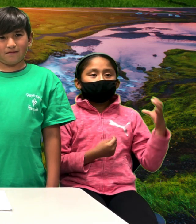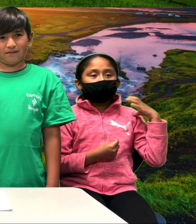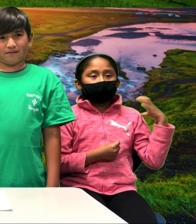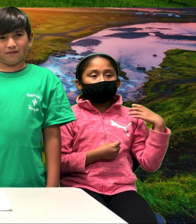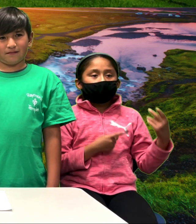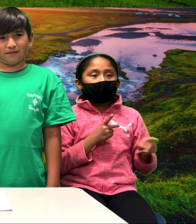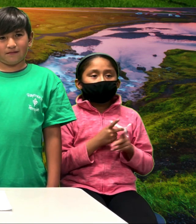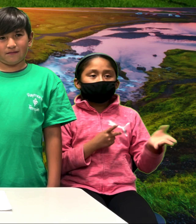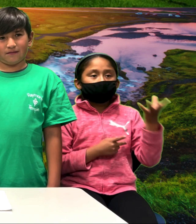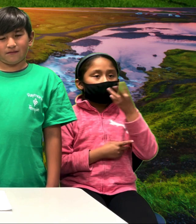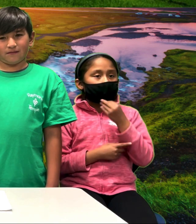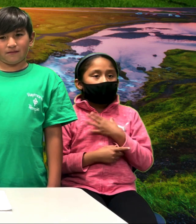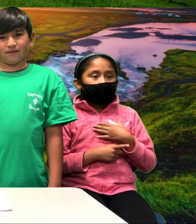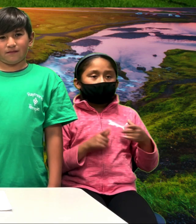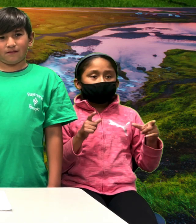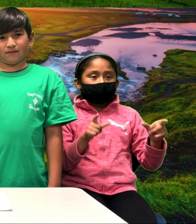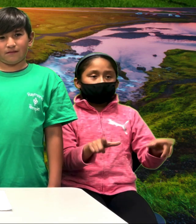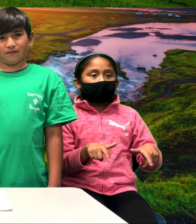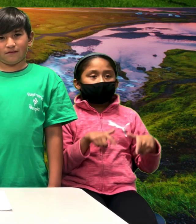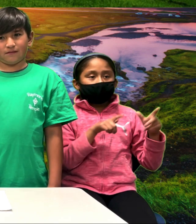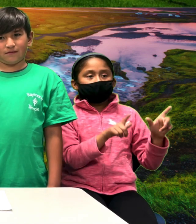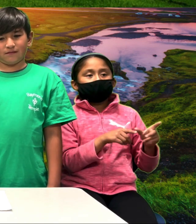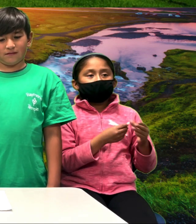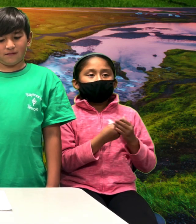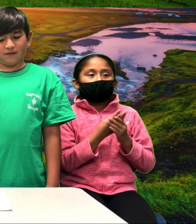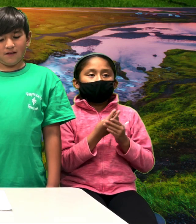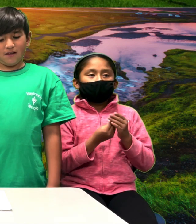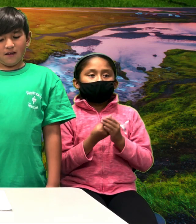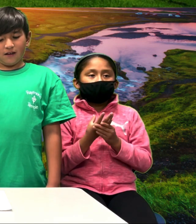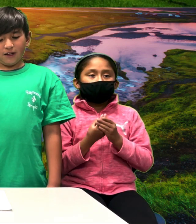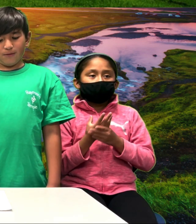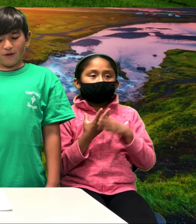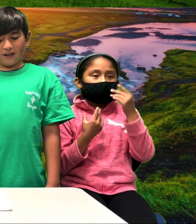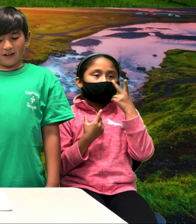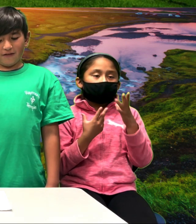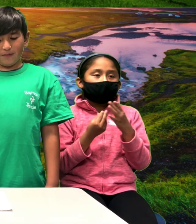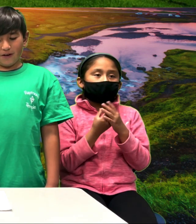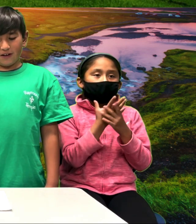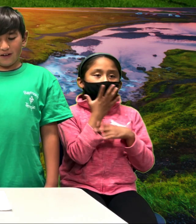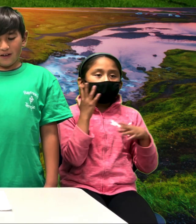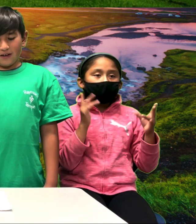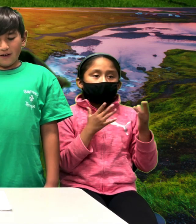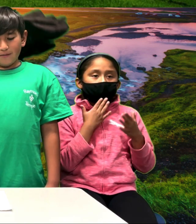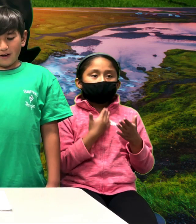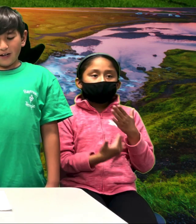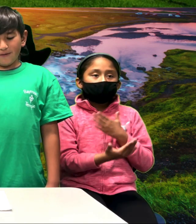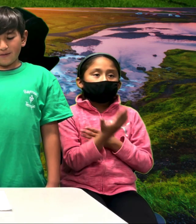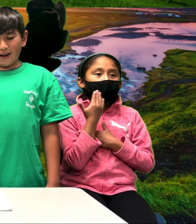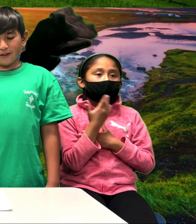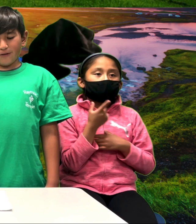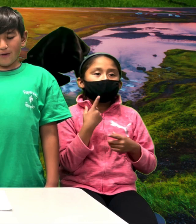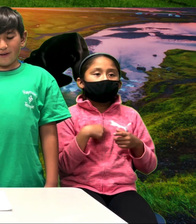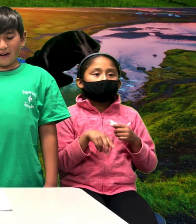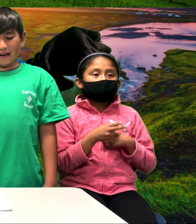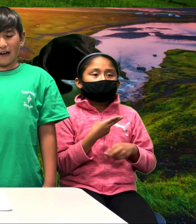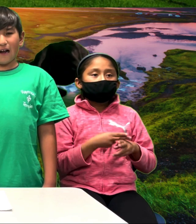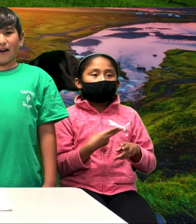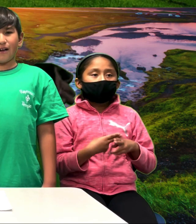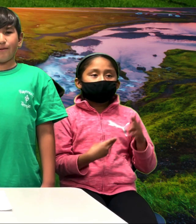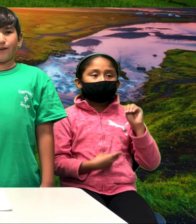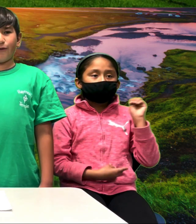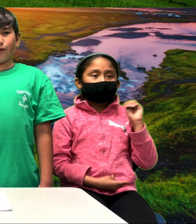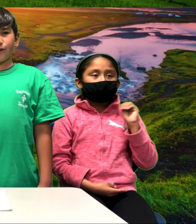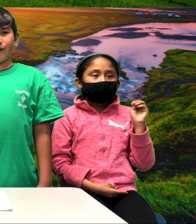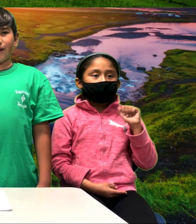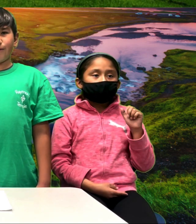garden. It's a pleasure to me to see our garden grow. Good morning, everybody. My name is Matthew Roman.